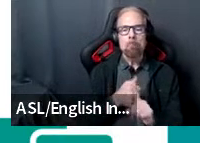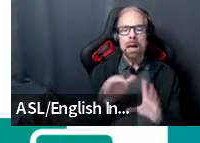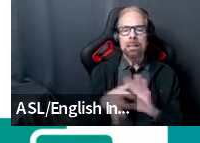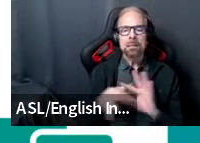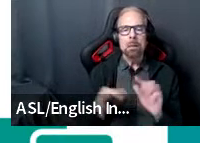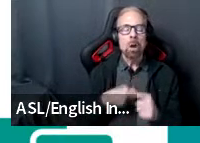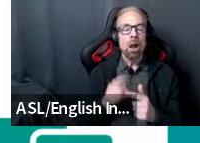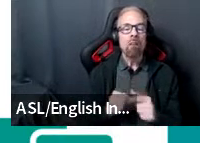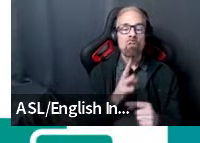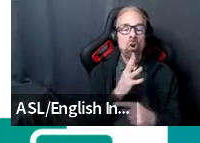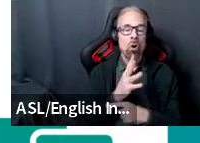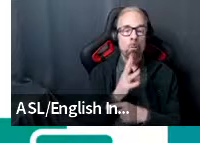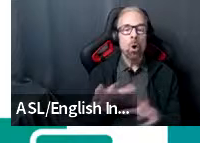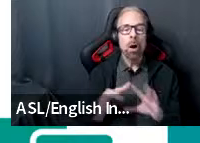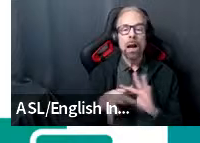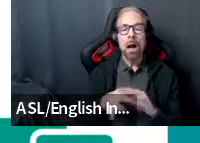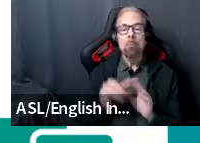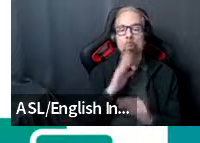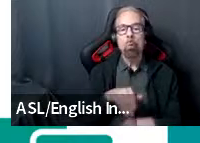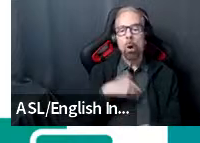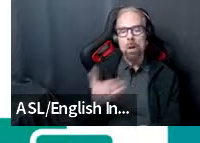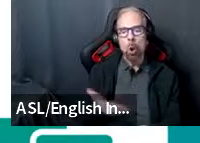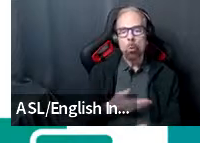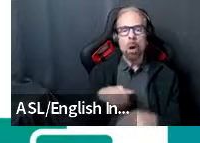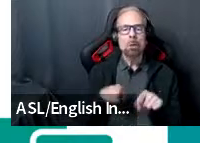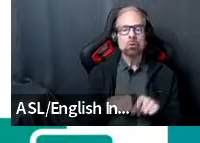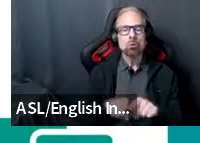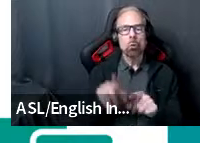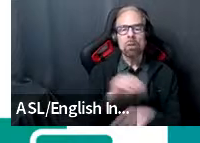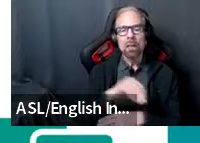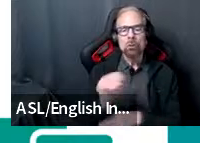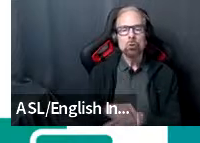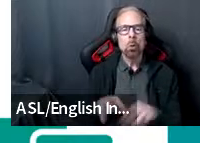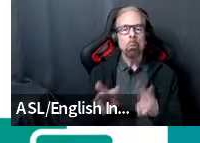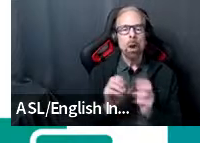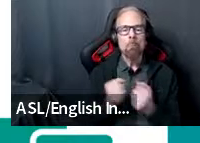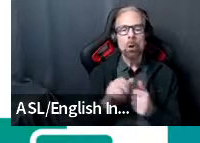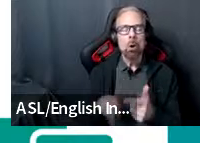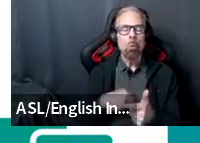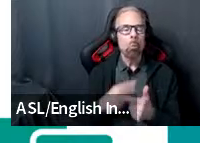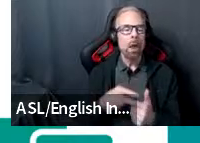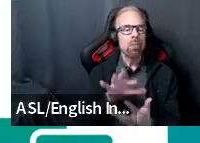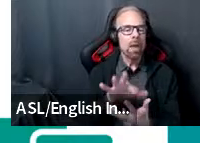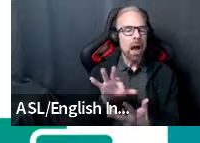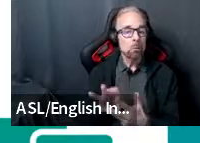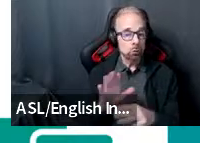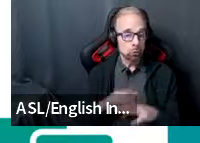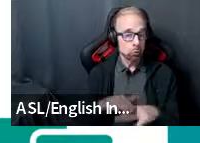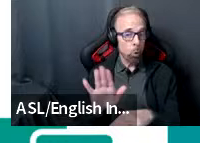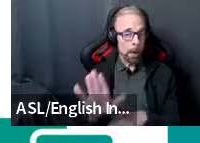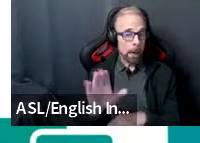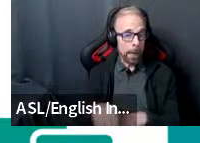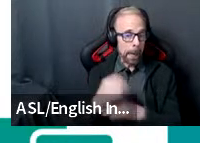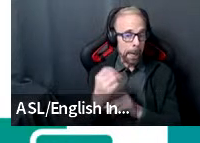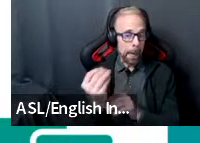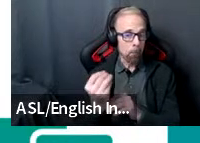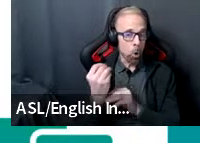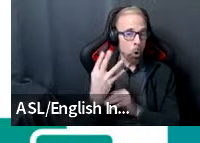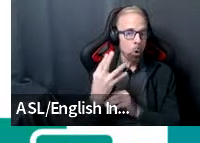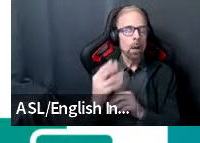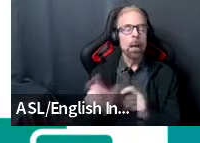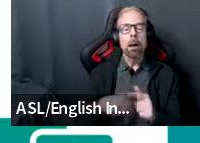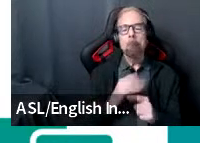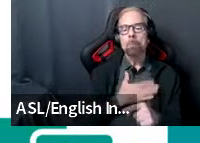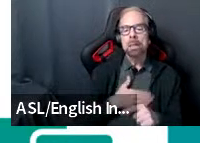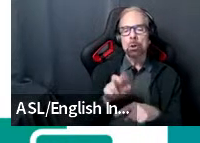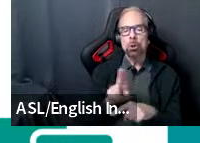be welcome in the Zoom webinar during the designated time with the option to turn on your camera. Please use the link located